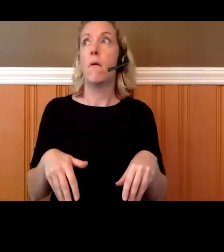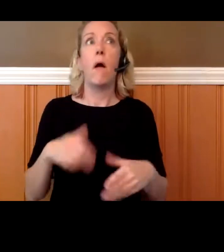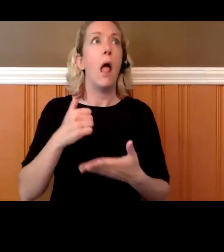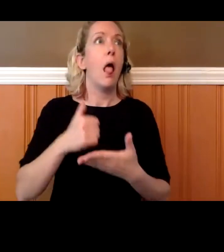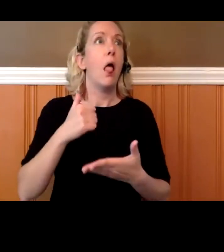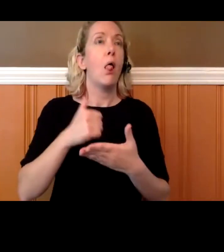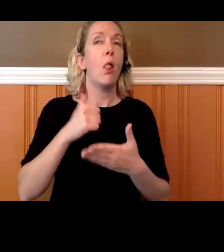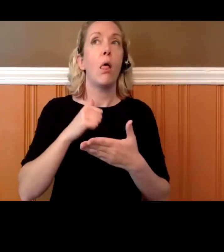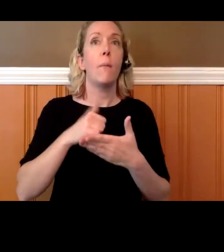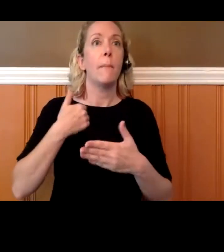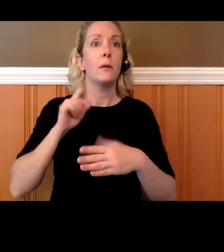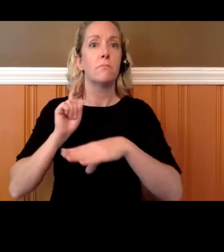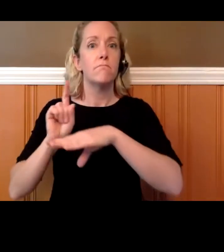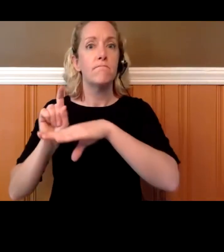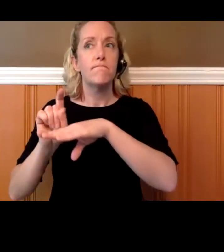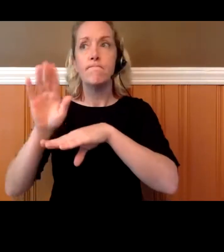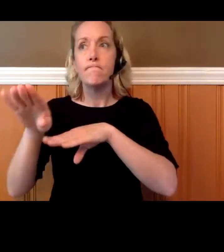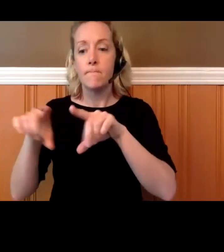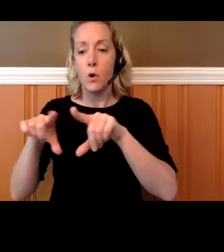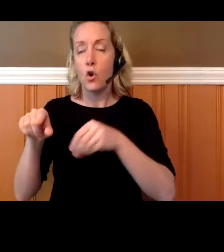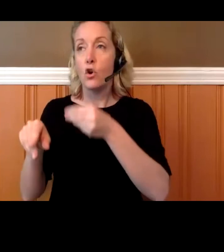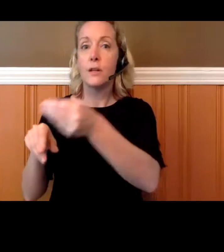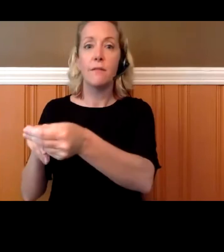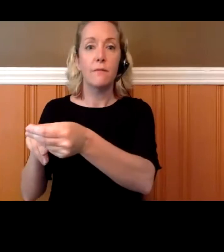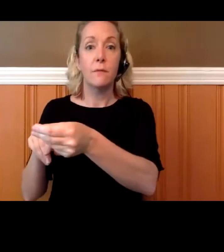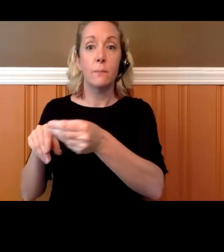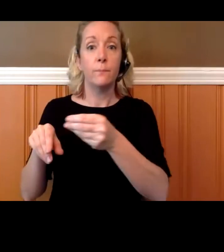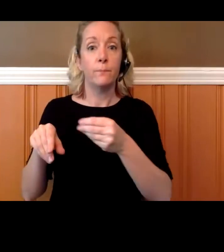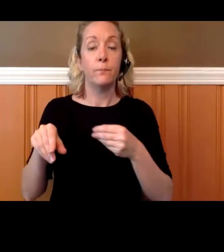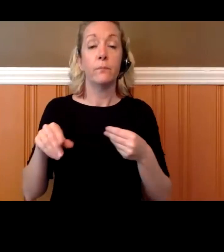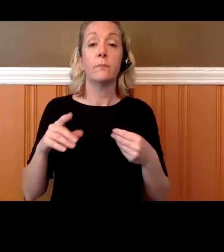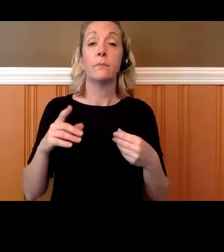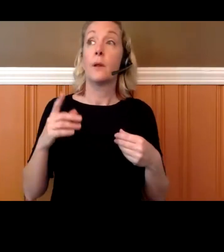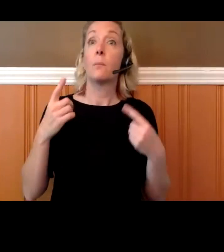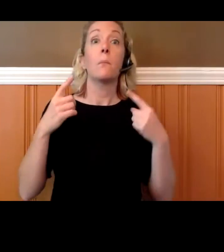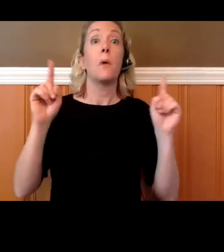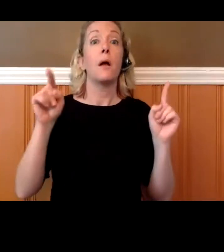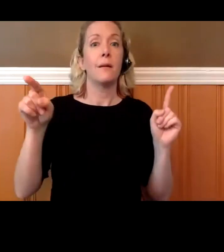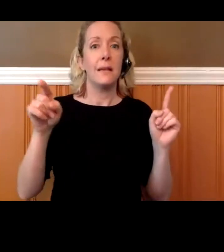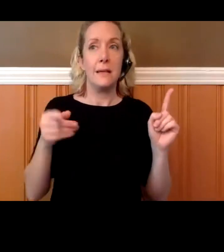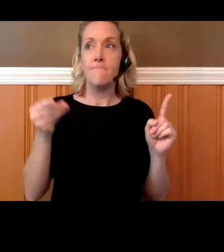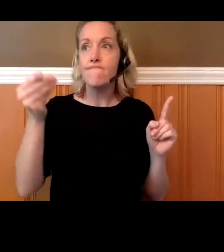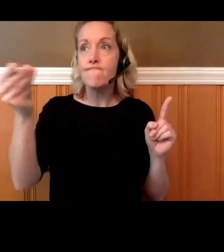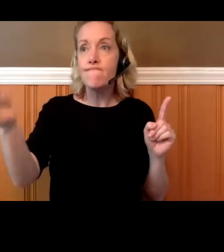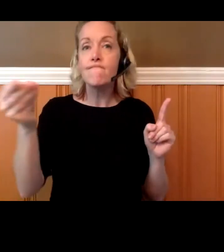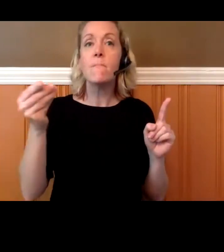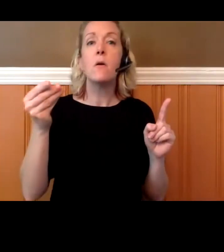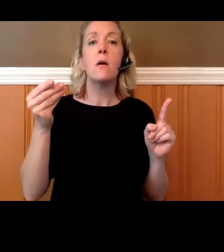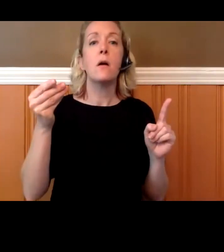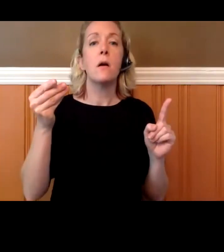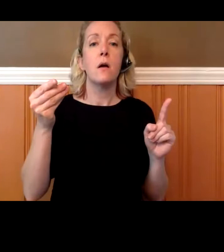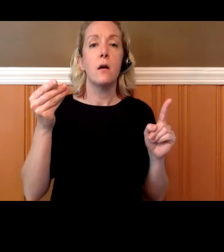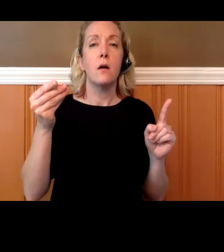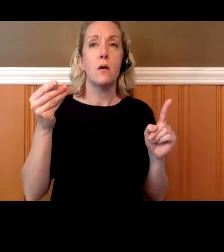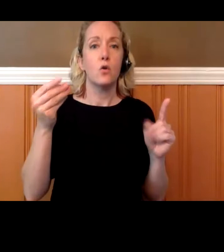I go and do that. So we were so pleased because finally he went and did it. And we got a call from the